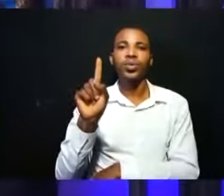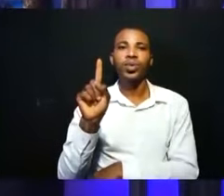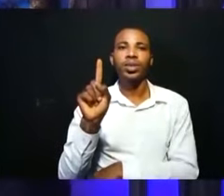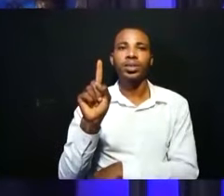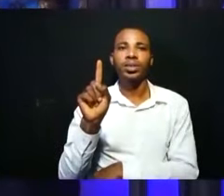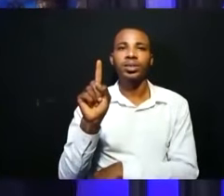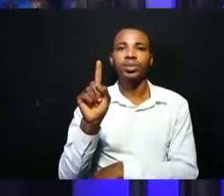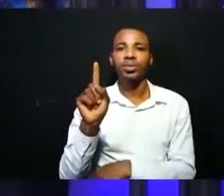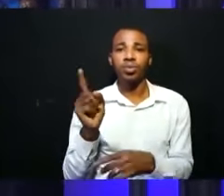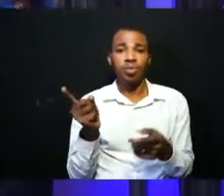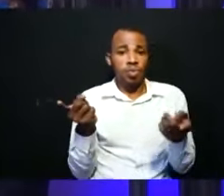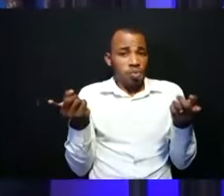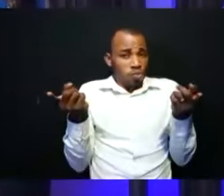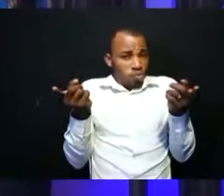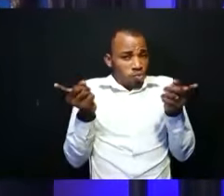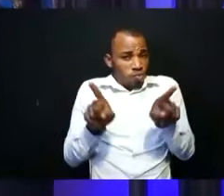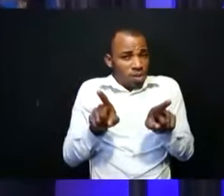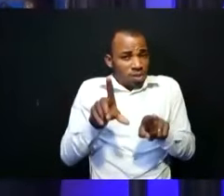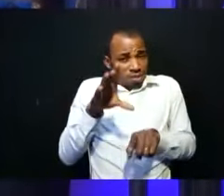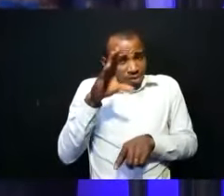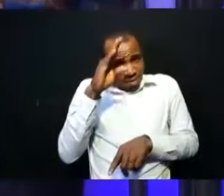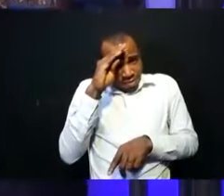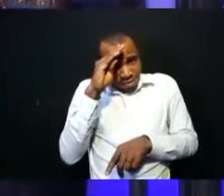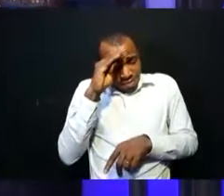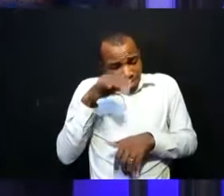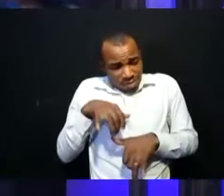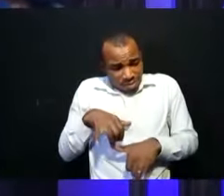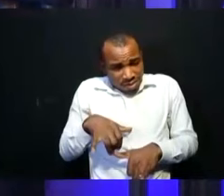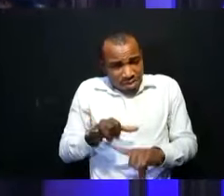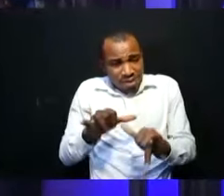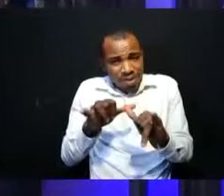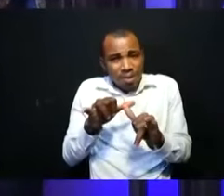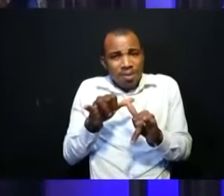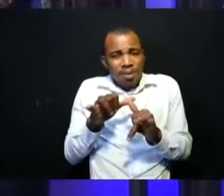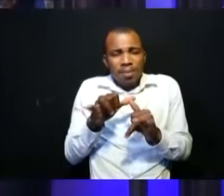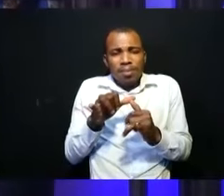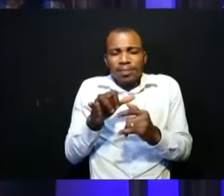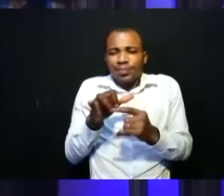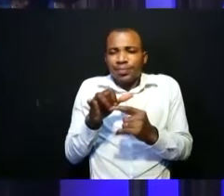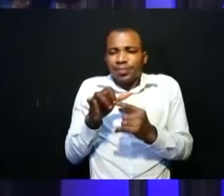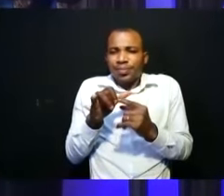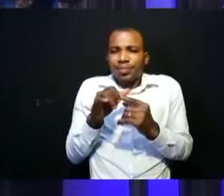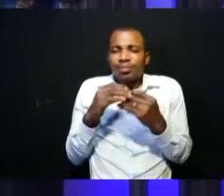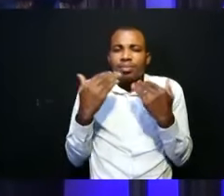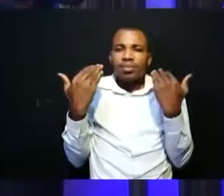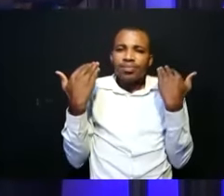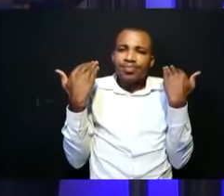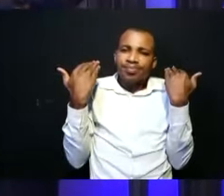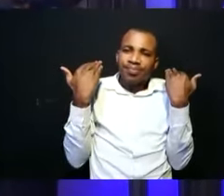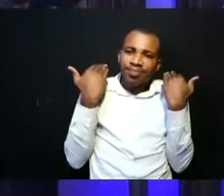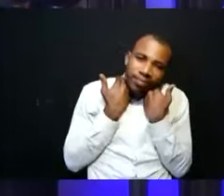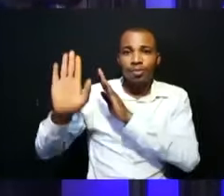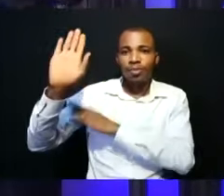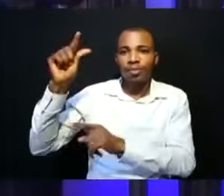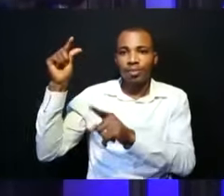While Jeremiah was still confined in the courtyard of the guard, the word of the